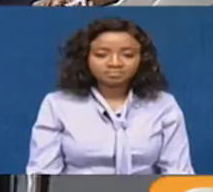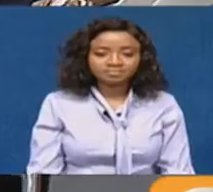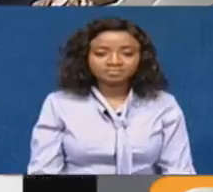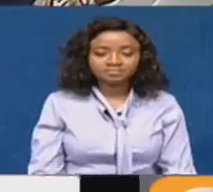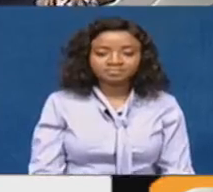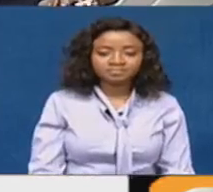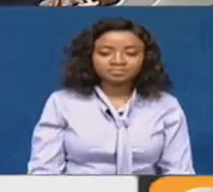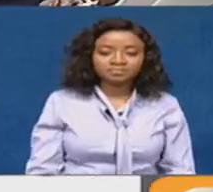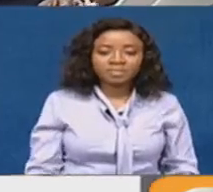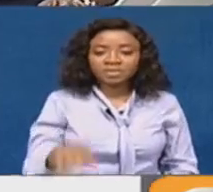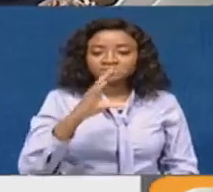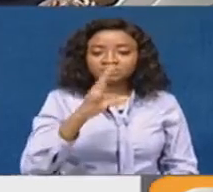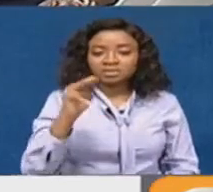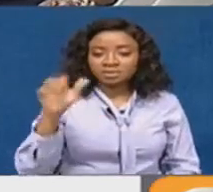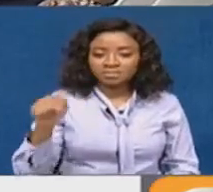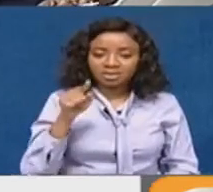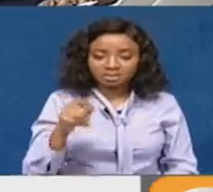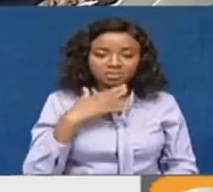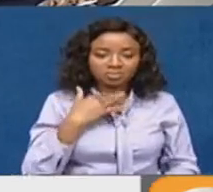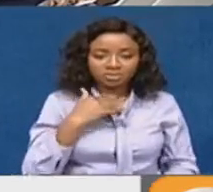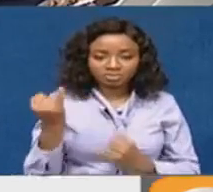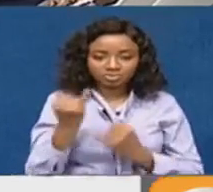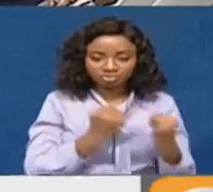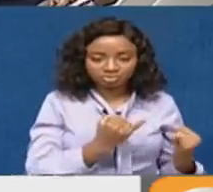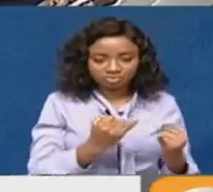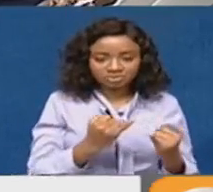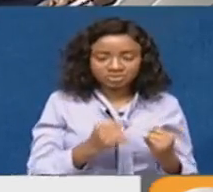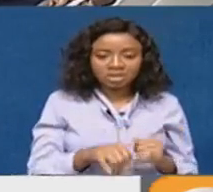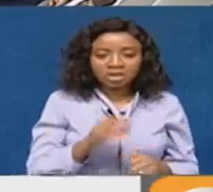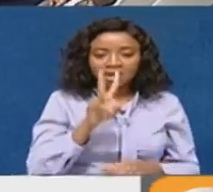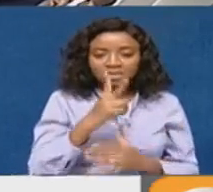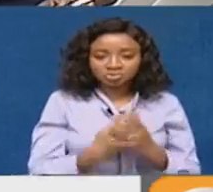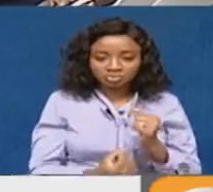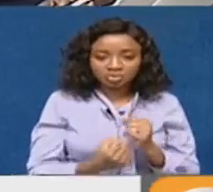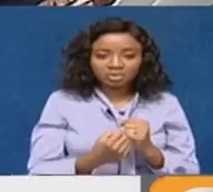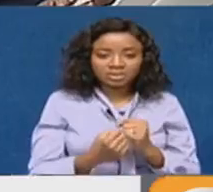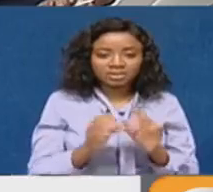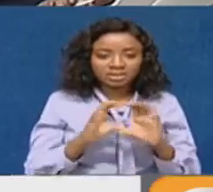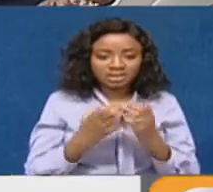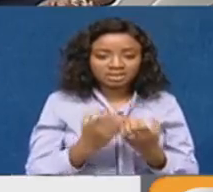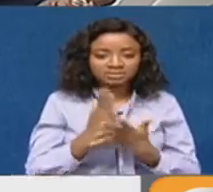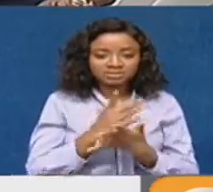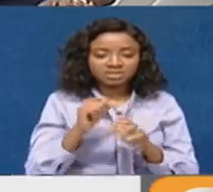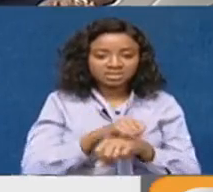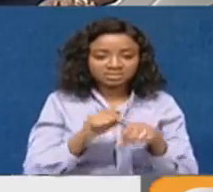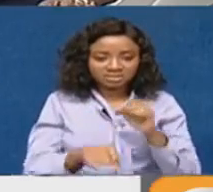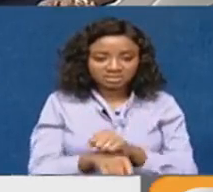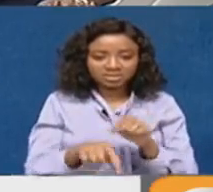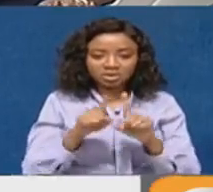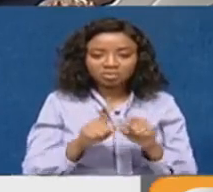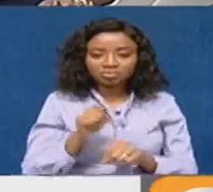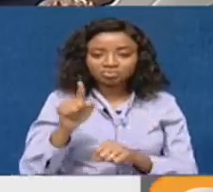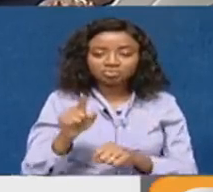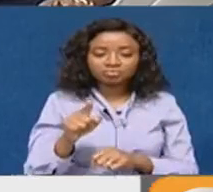Capital Markets Authority, that CMA, is considering the introduction of a dual class share structure to prop listings at the Nairobi